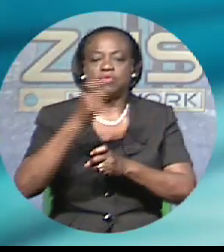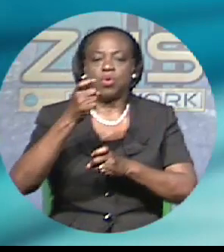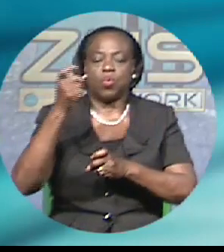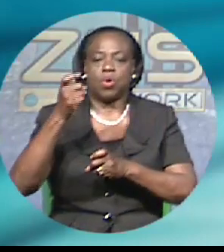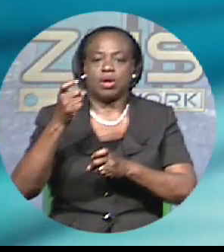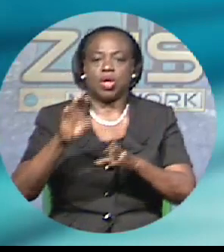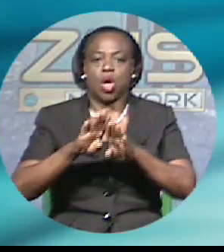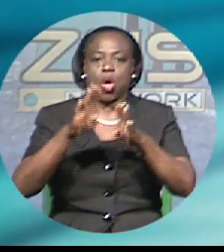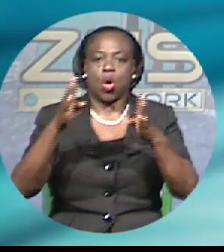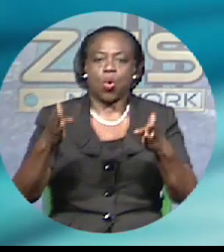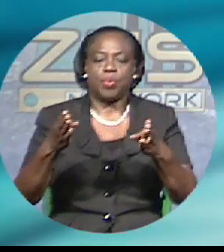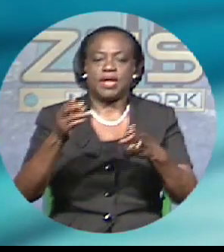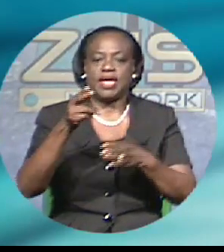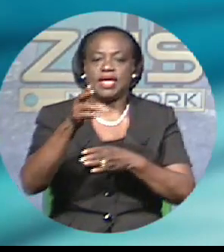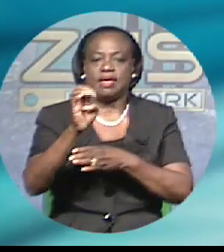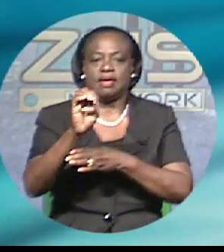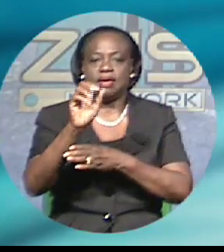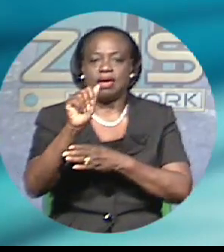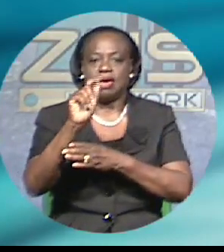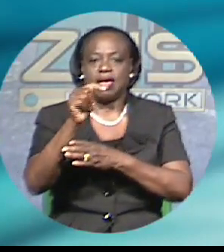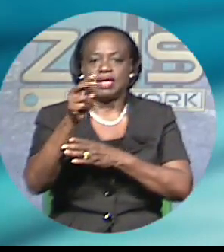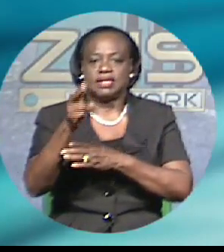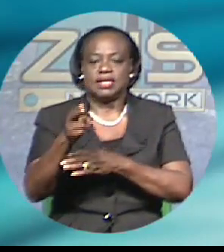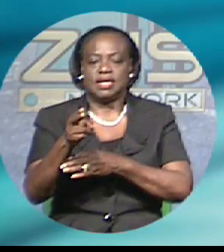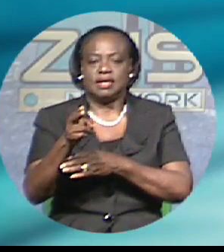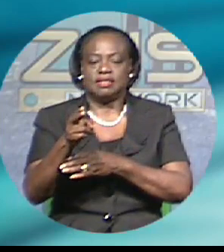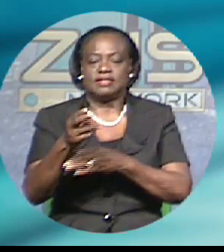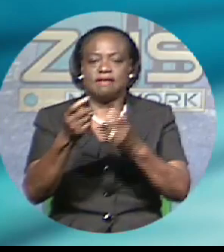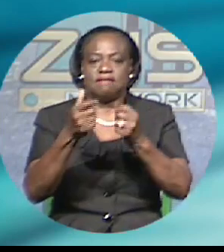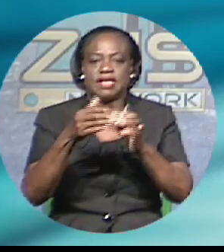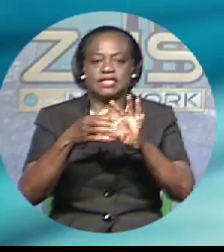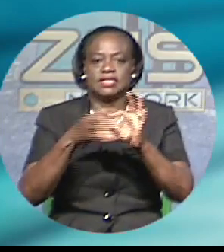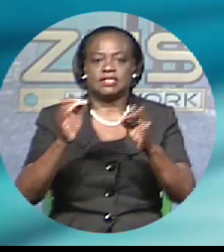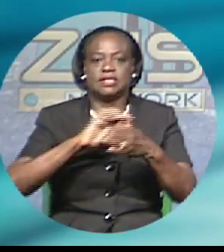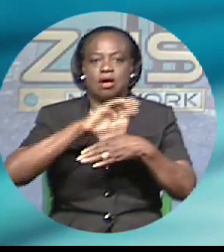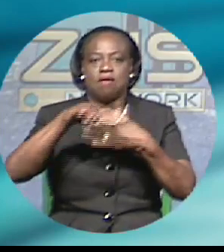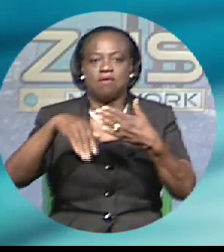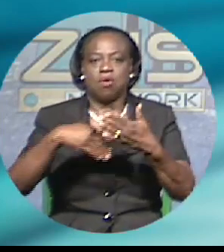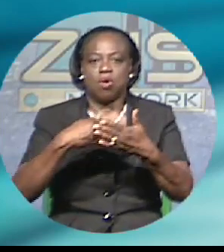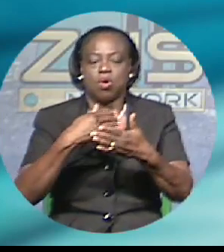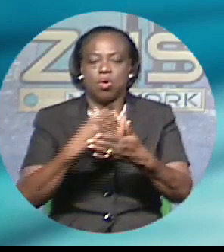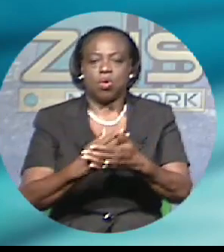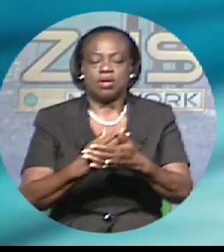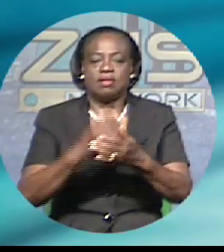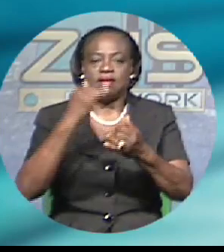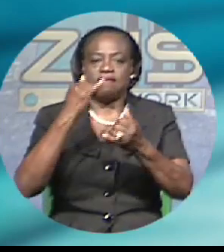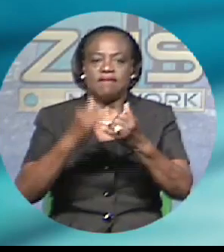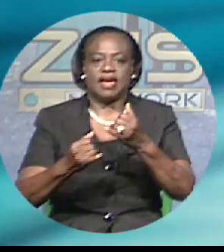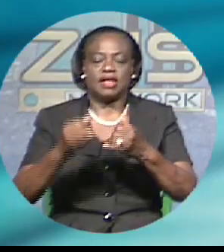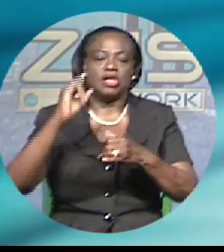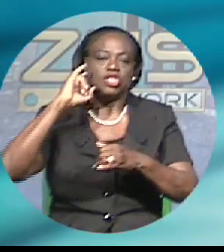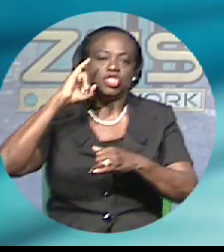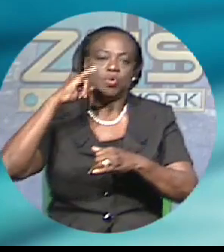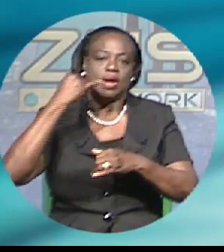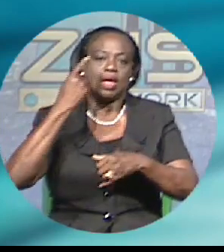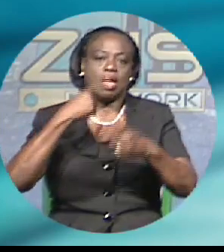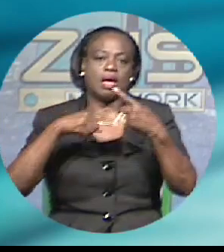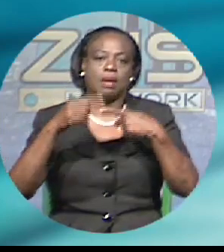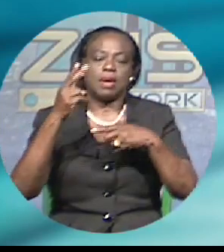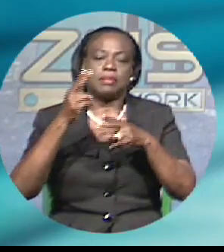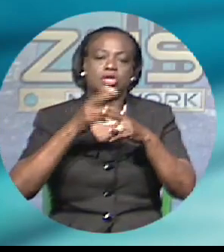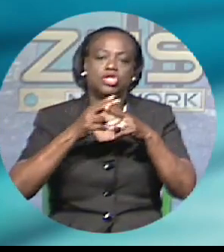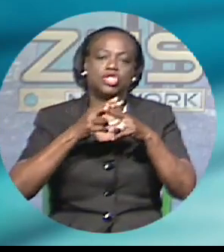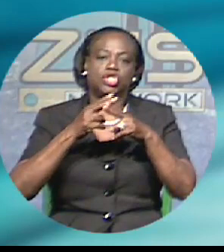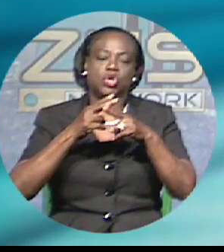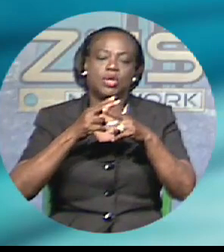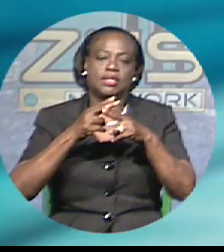in 4:13.74. That was the fastest of all qualifiers. In the final, though, Joanna would come up short, touching the wall